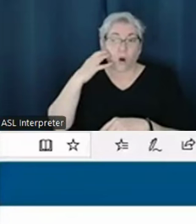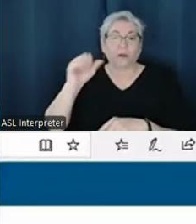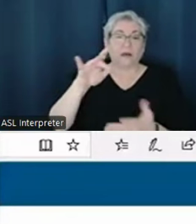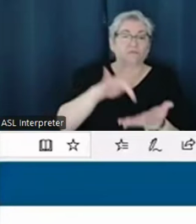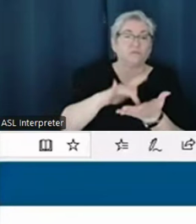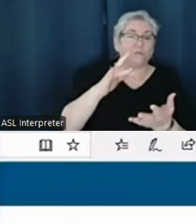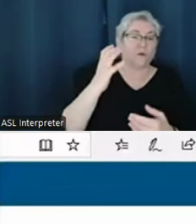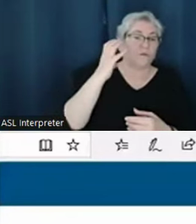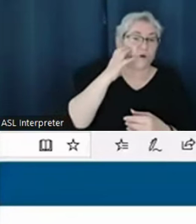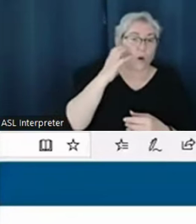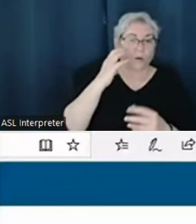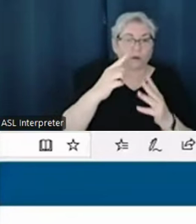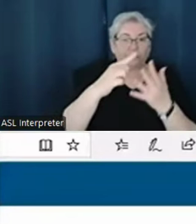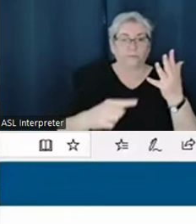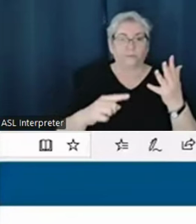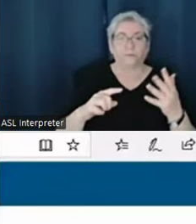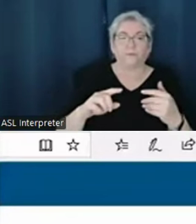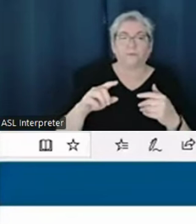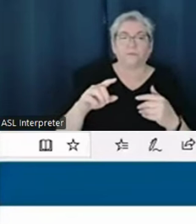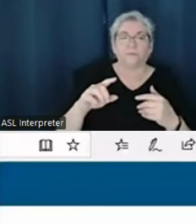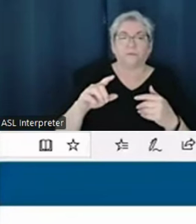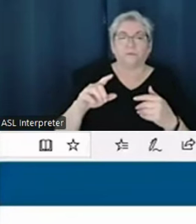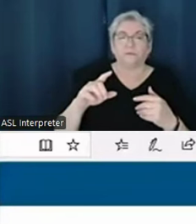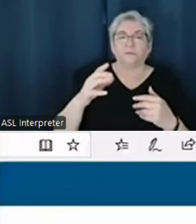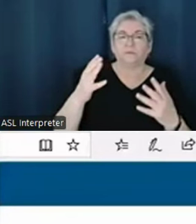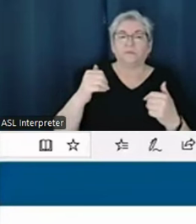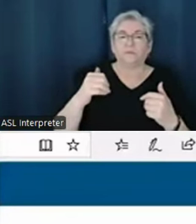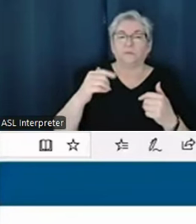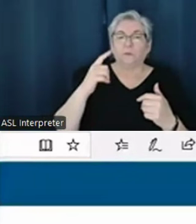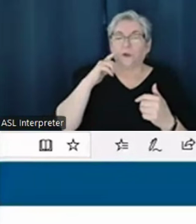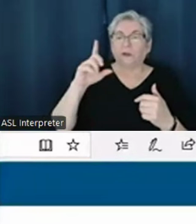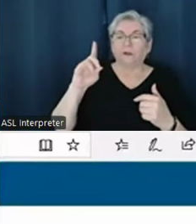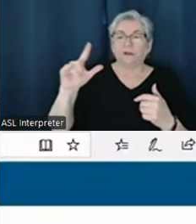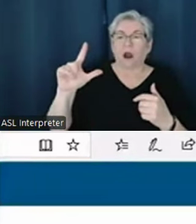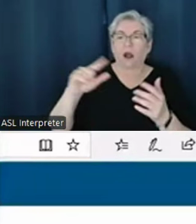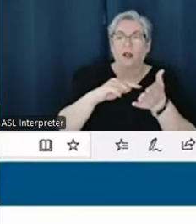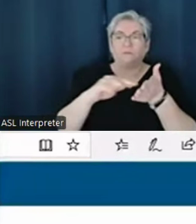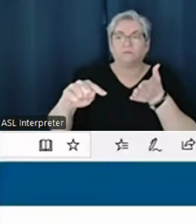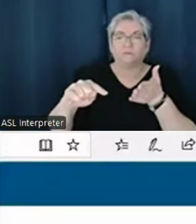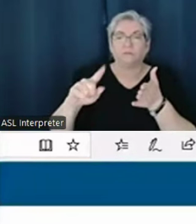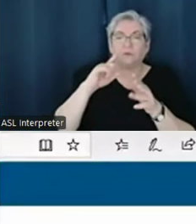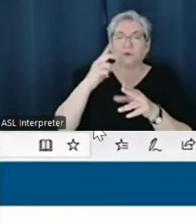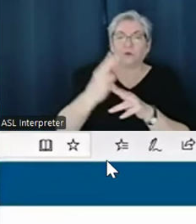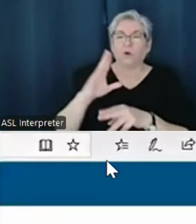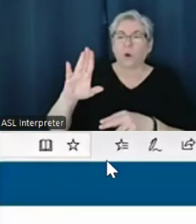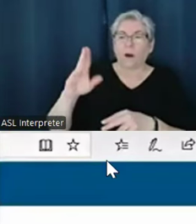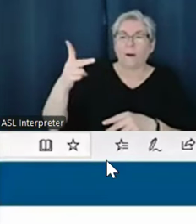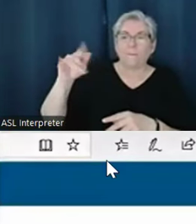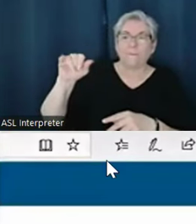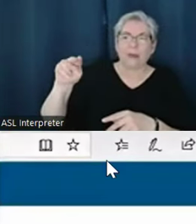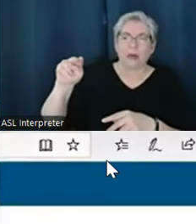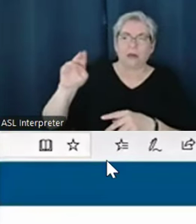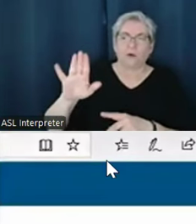audio pane, and the dial information will be displayed. You just have to put in your unique PIN.